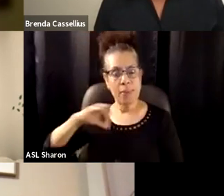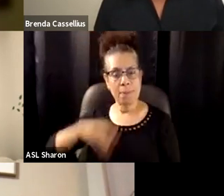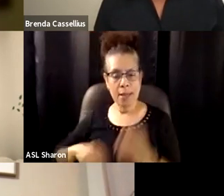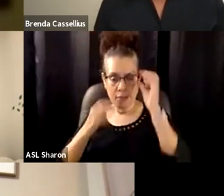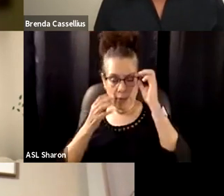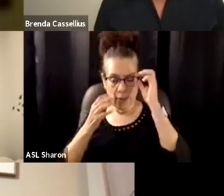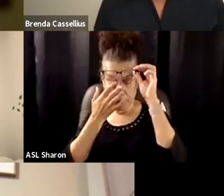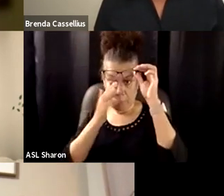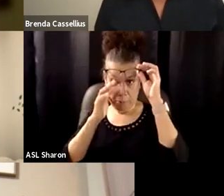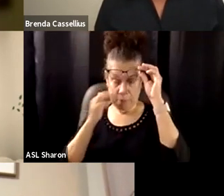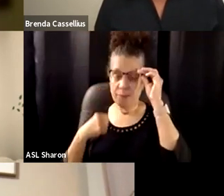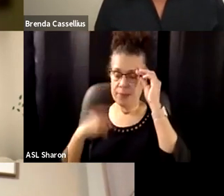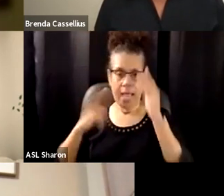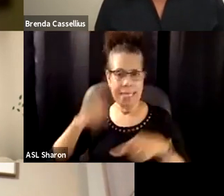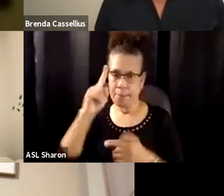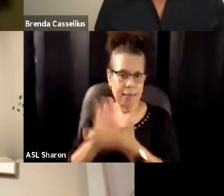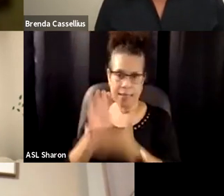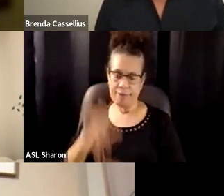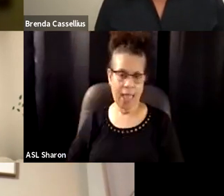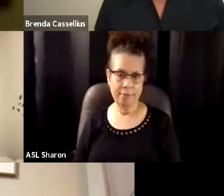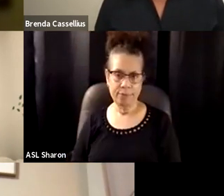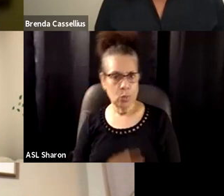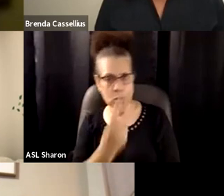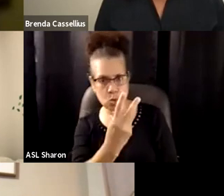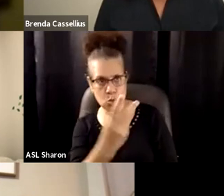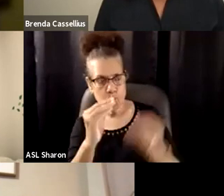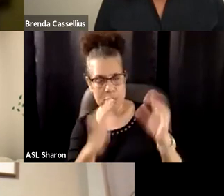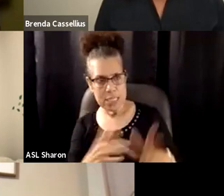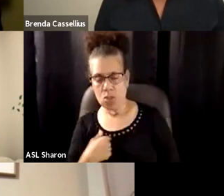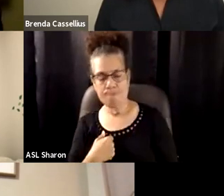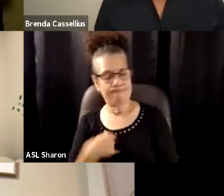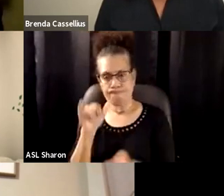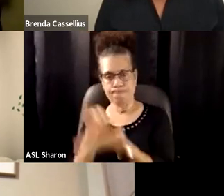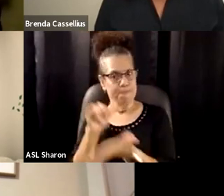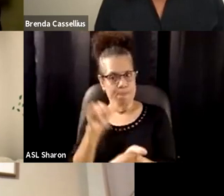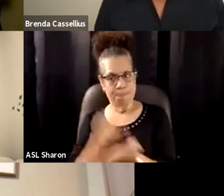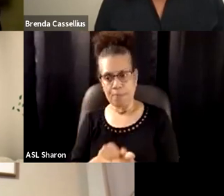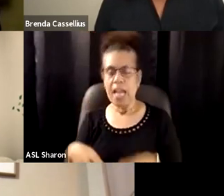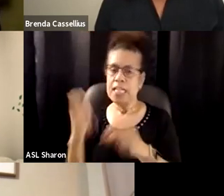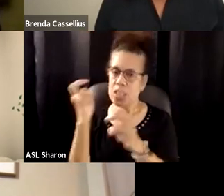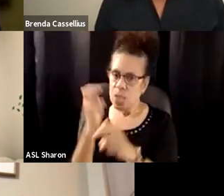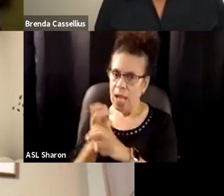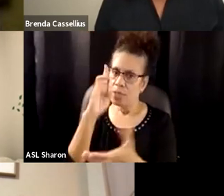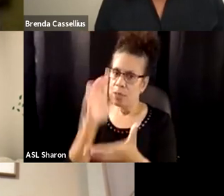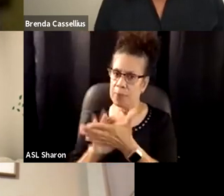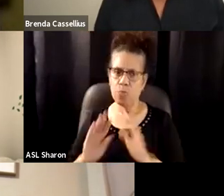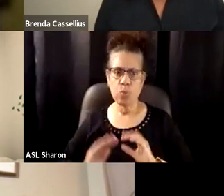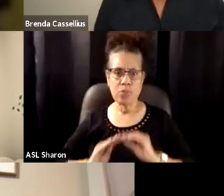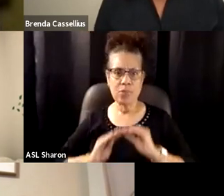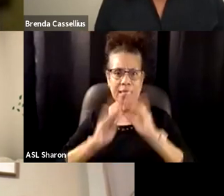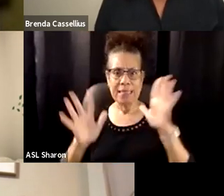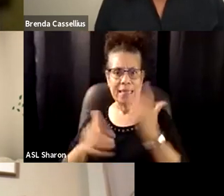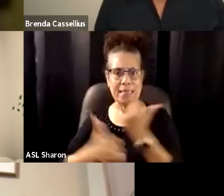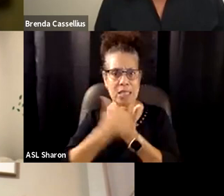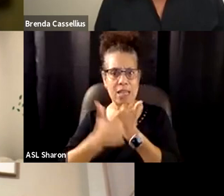that's hard for me to believe given my years of experience with these teachers and teachers and it is even harder but harder to believe given the clear and present danger to